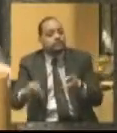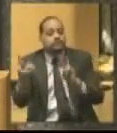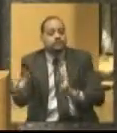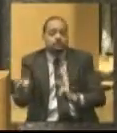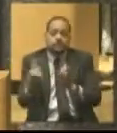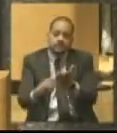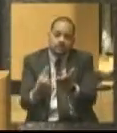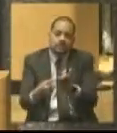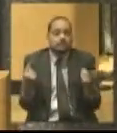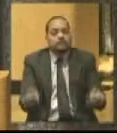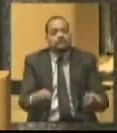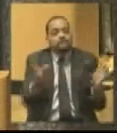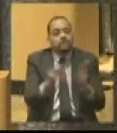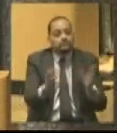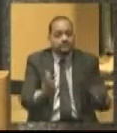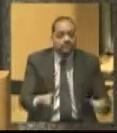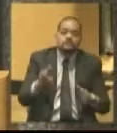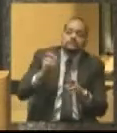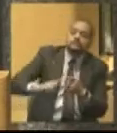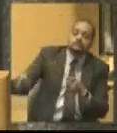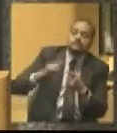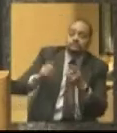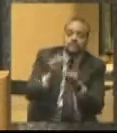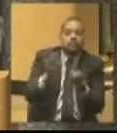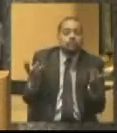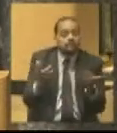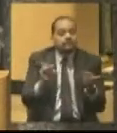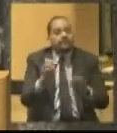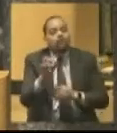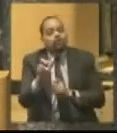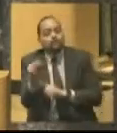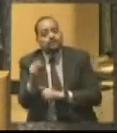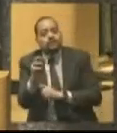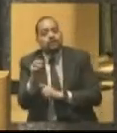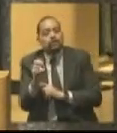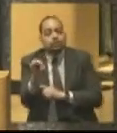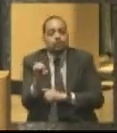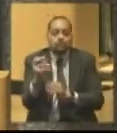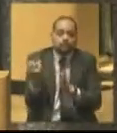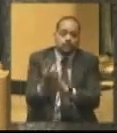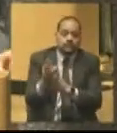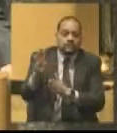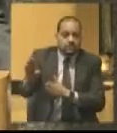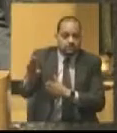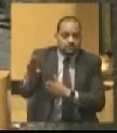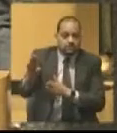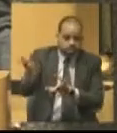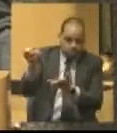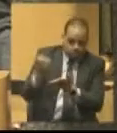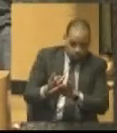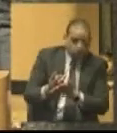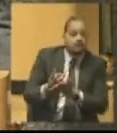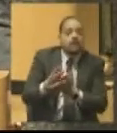War Department telegraphed the general at Fortress Monroe not only approving his contraband policy, but authorizing Butler to refuse